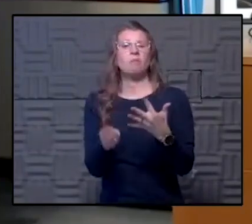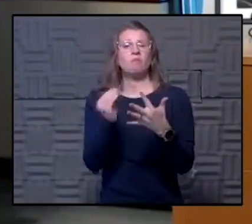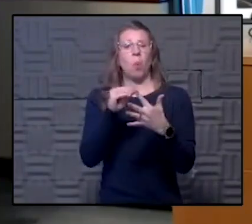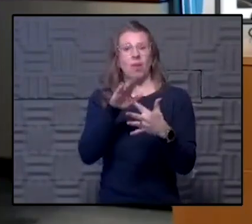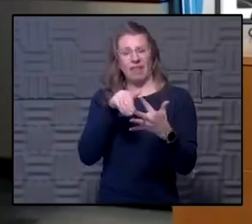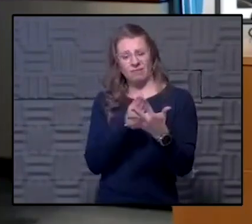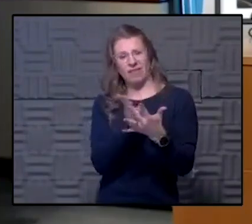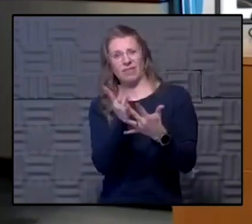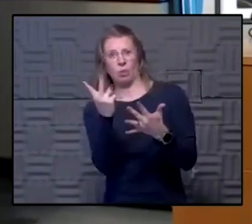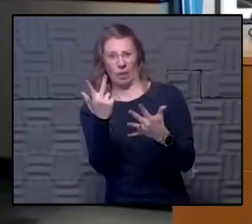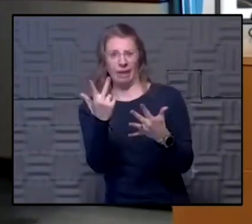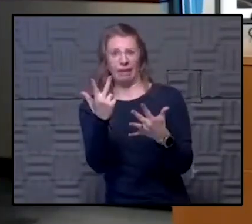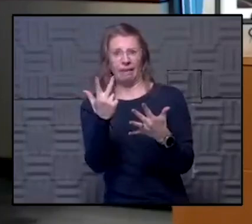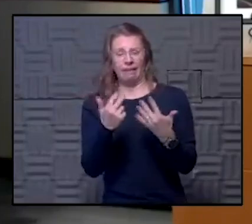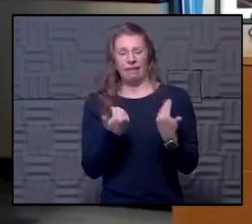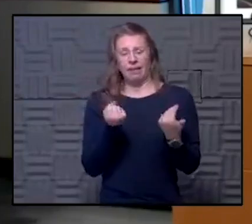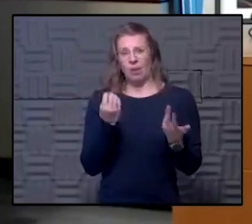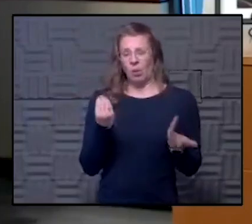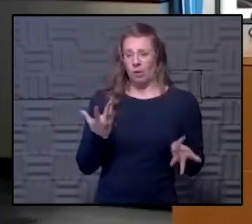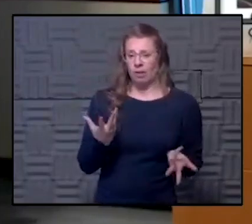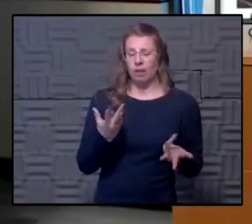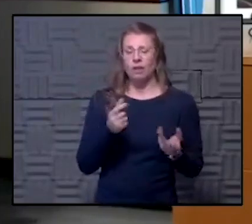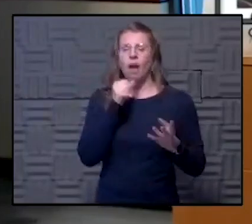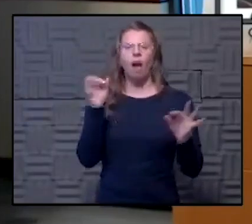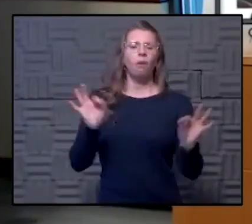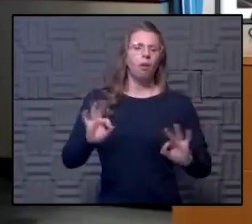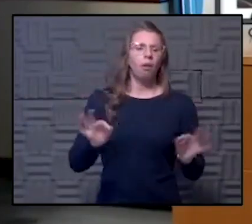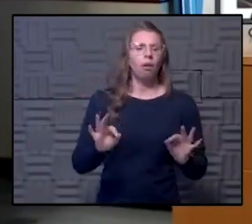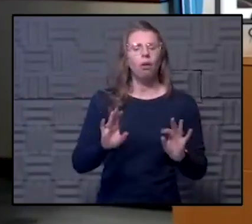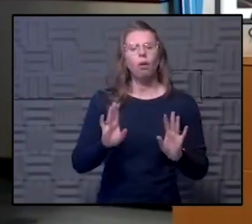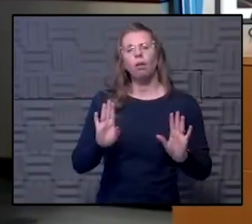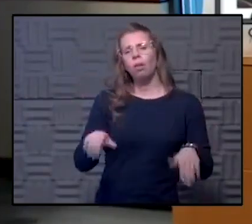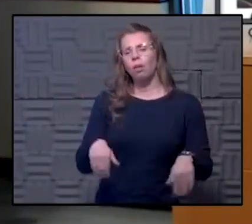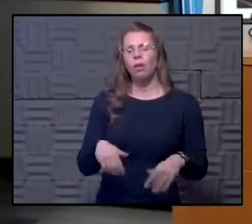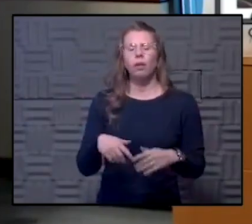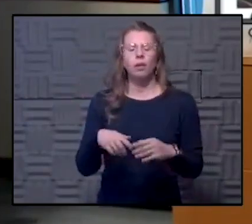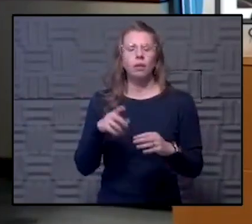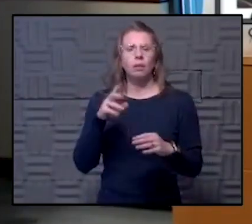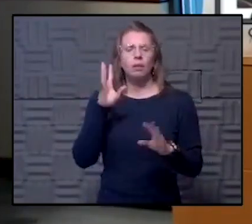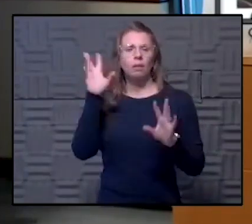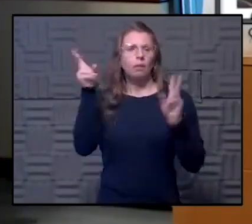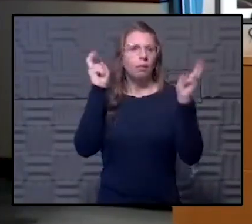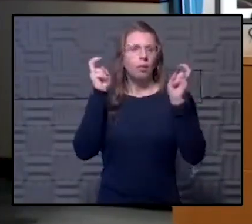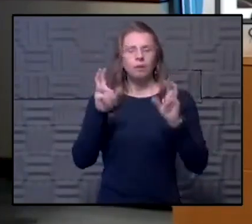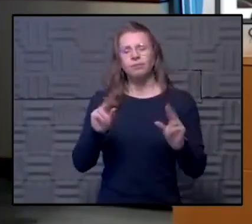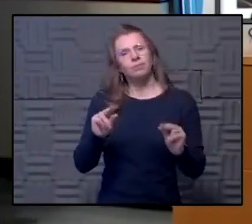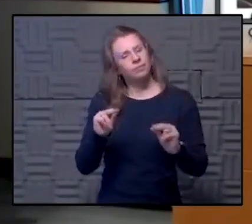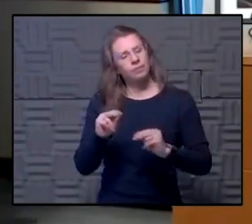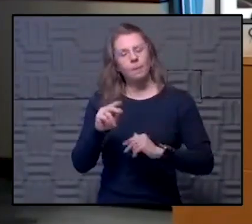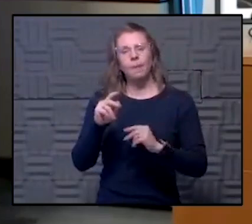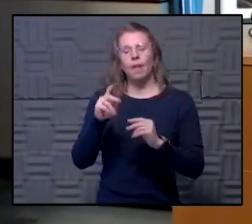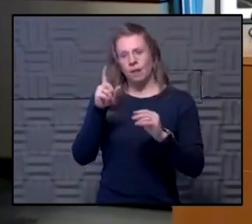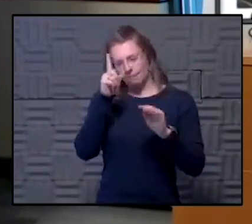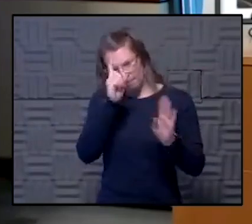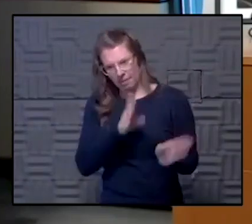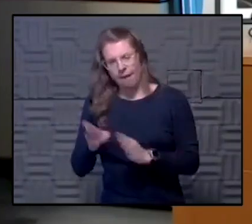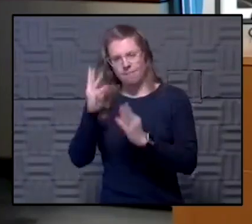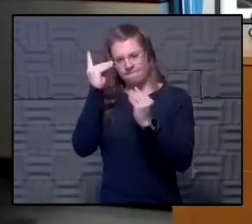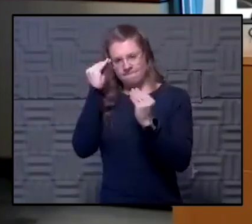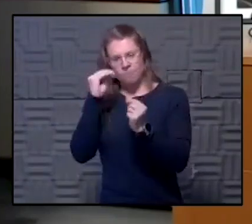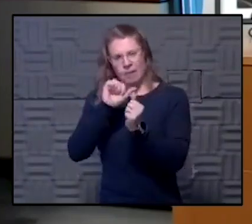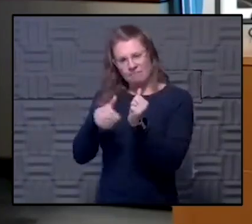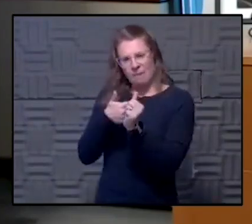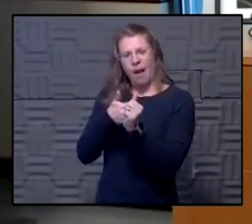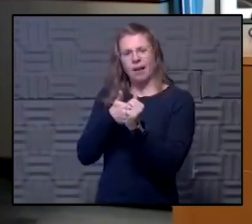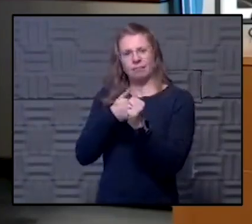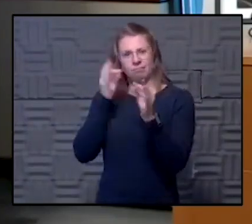cetera. So this is not arbitrary. It's been very well thought out. So we don't want advancing into phase 4 and 5 when